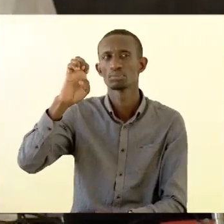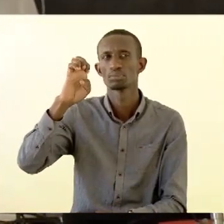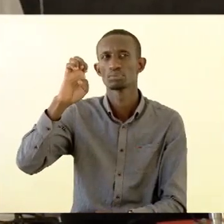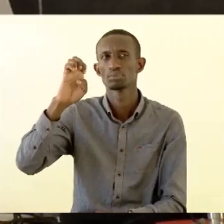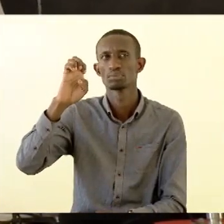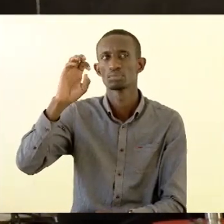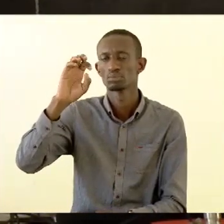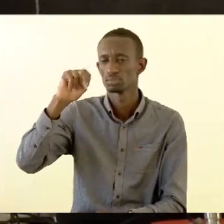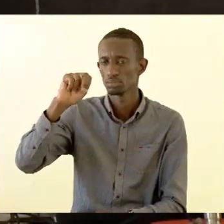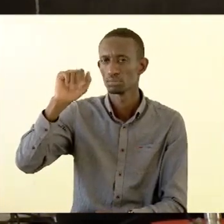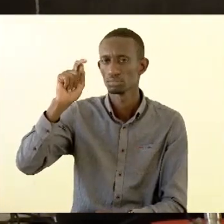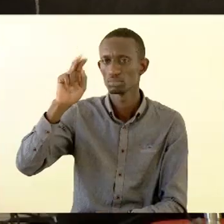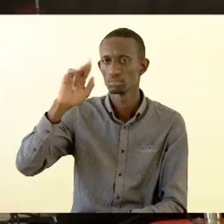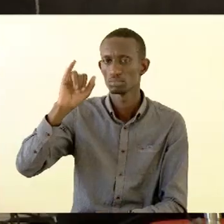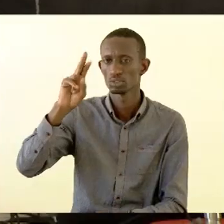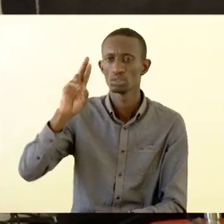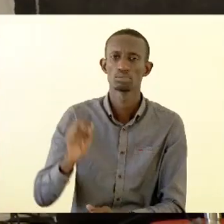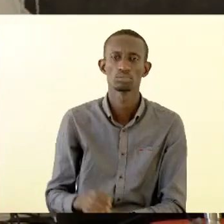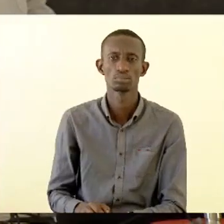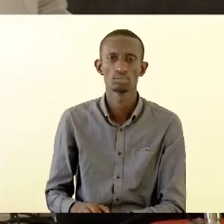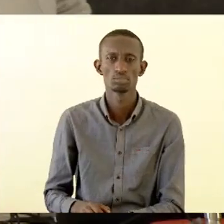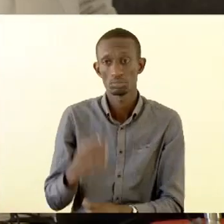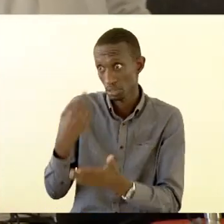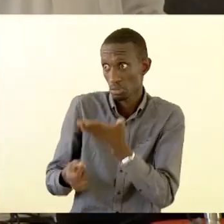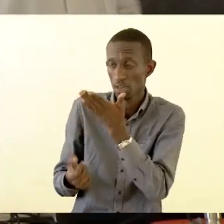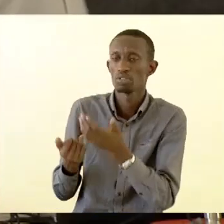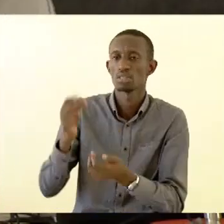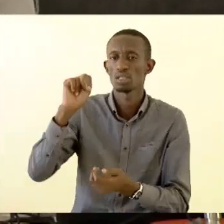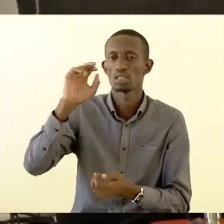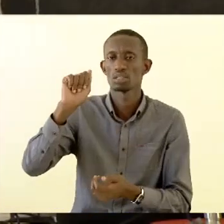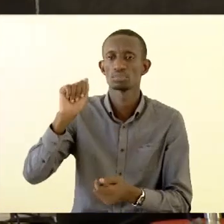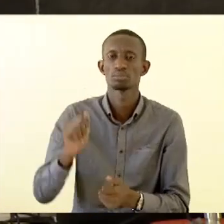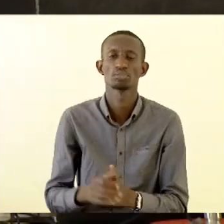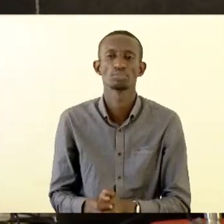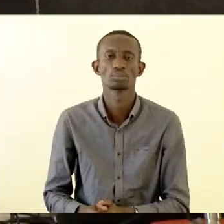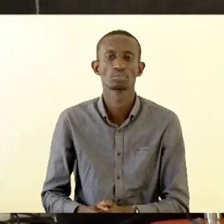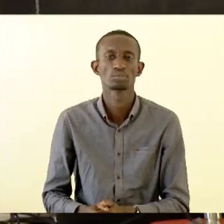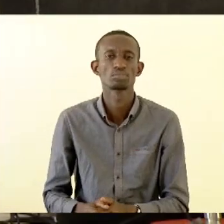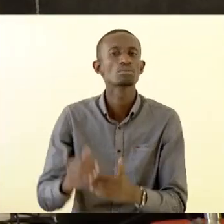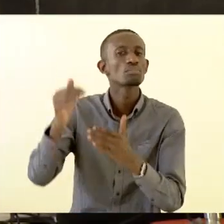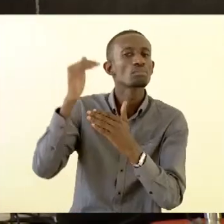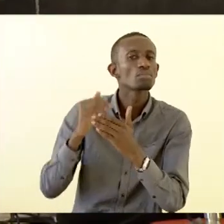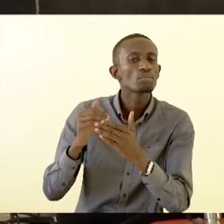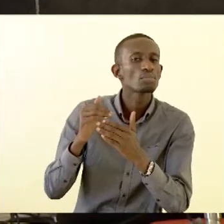Natrium. That is why we have Na. And number 2, we have P.